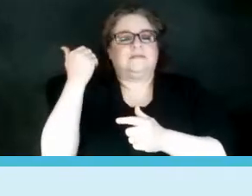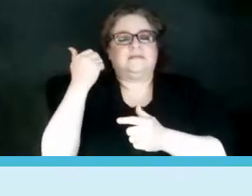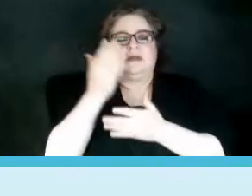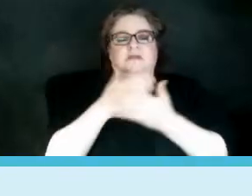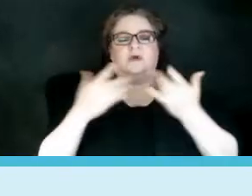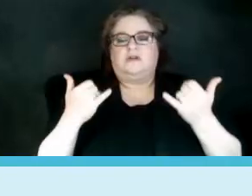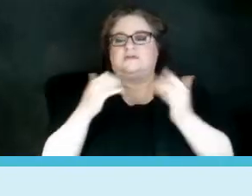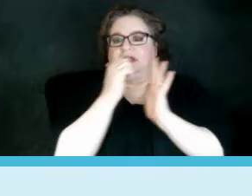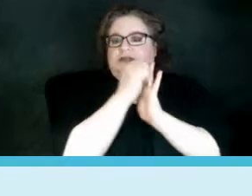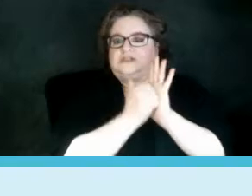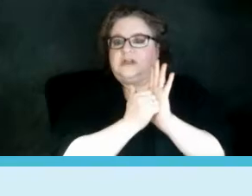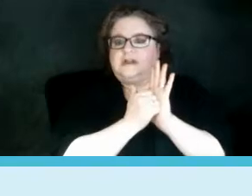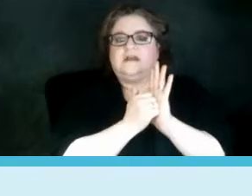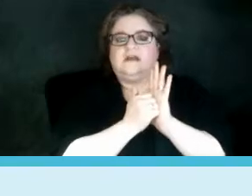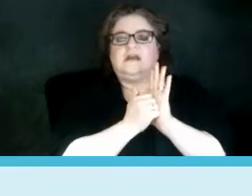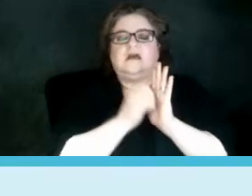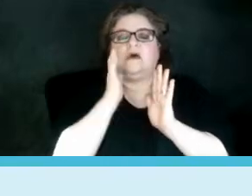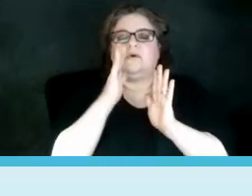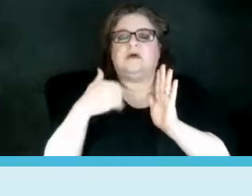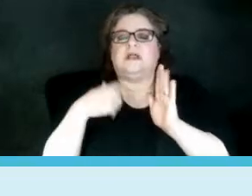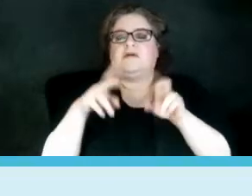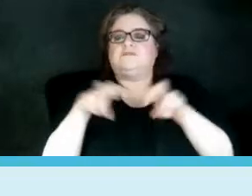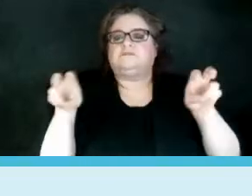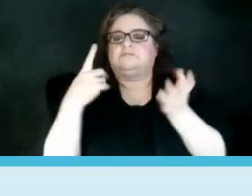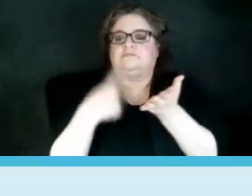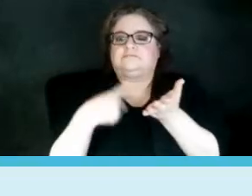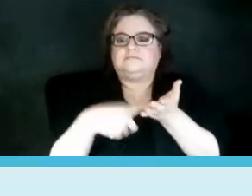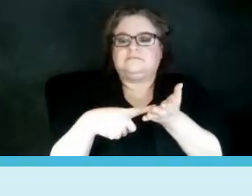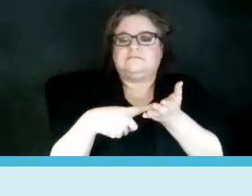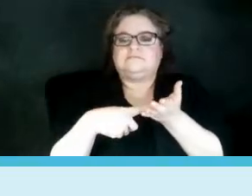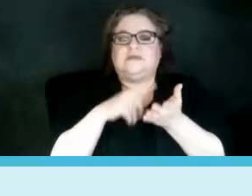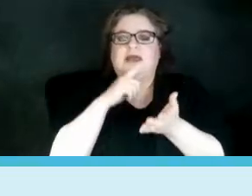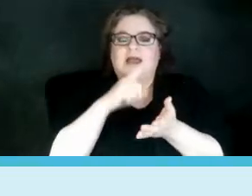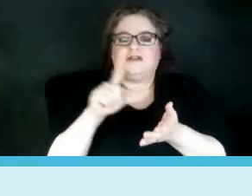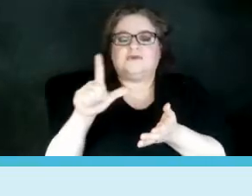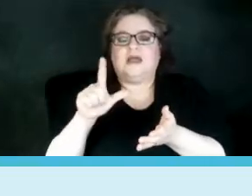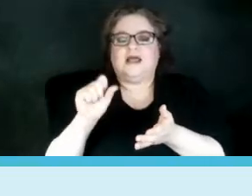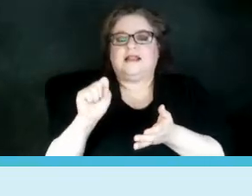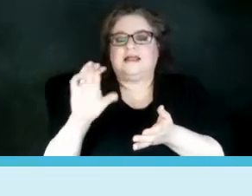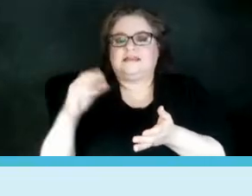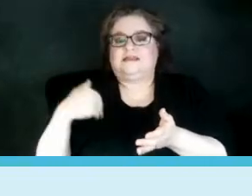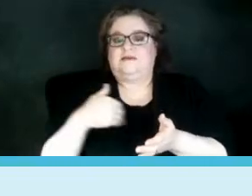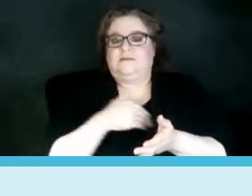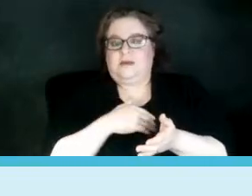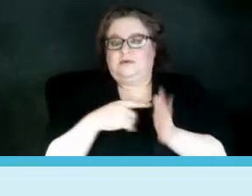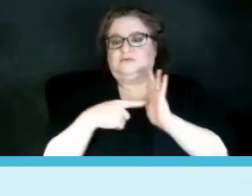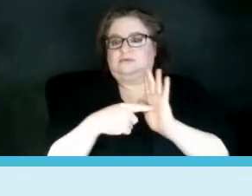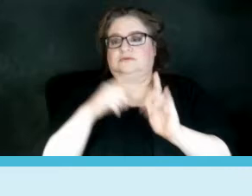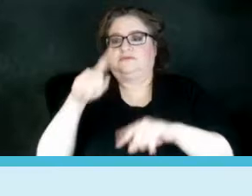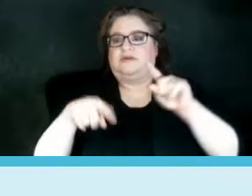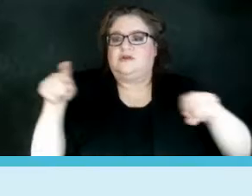today's agenda is we're going to have a panel discussion with actual LSC members that represent